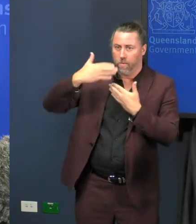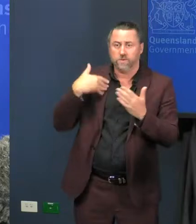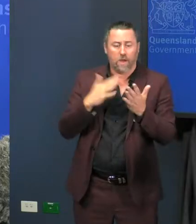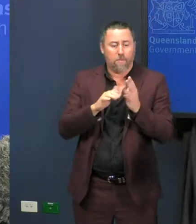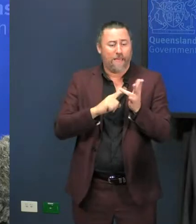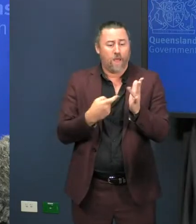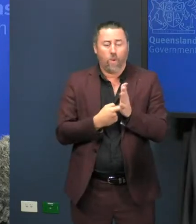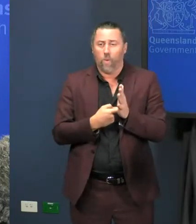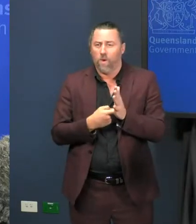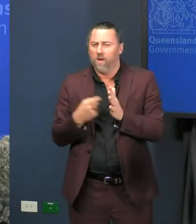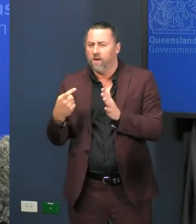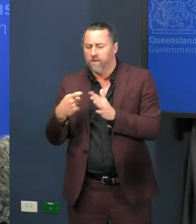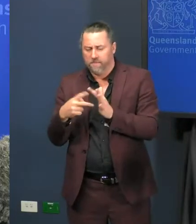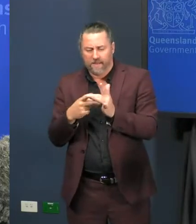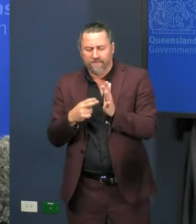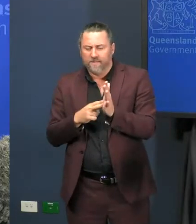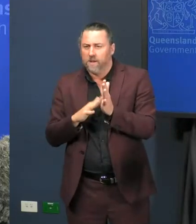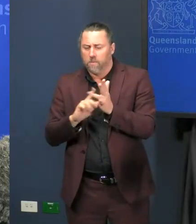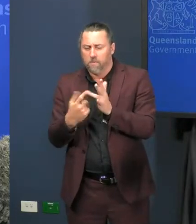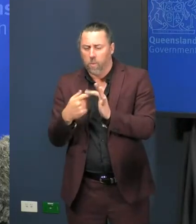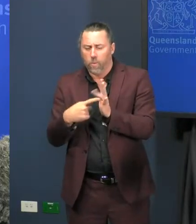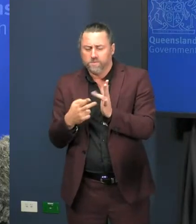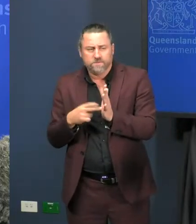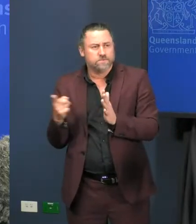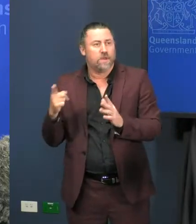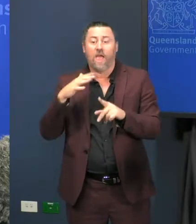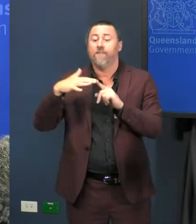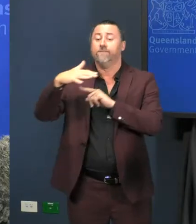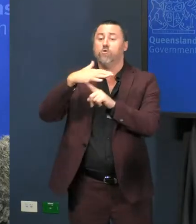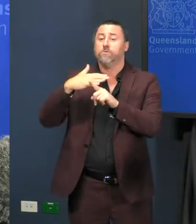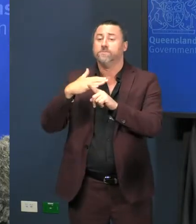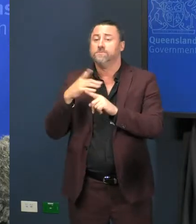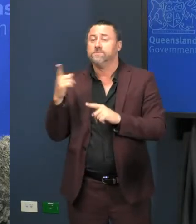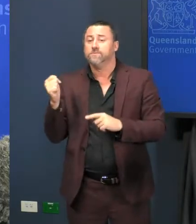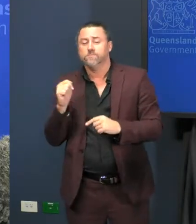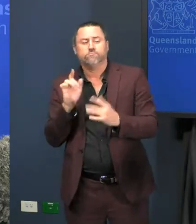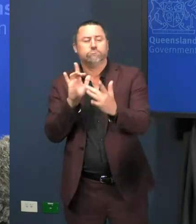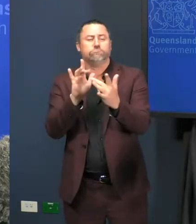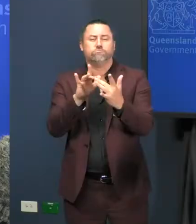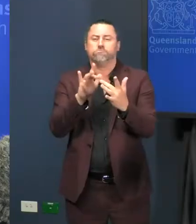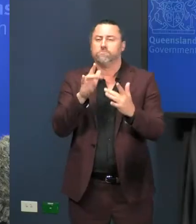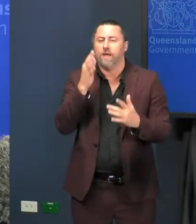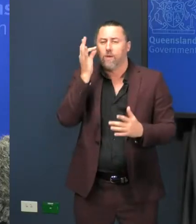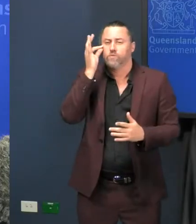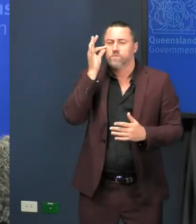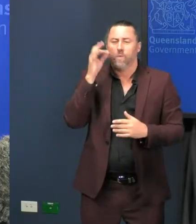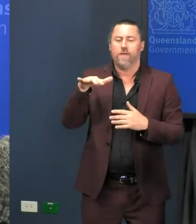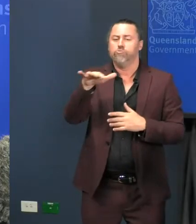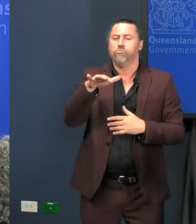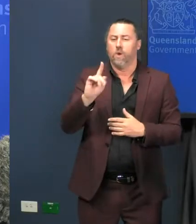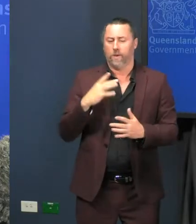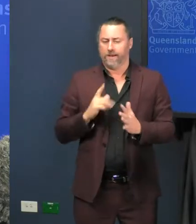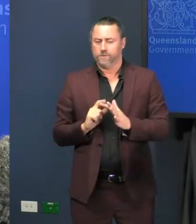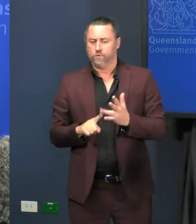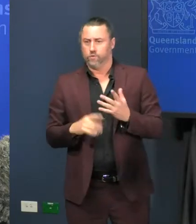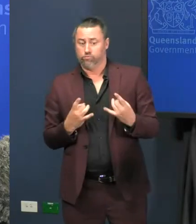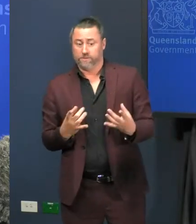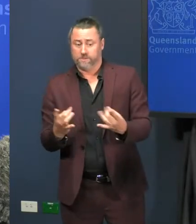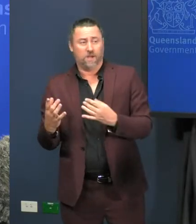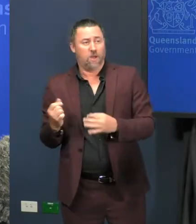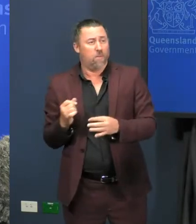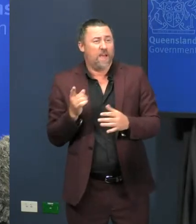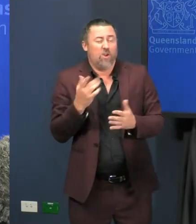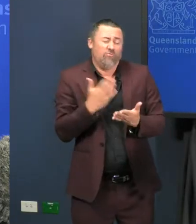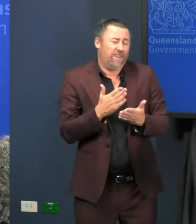member, Kendall Morton, the Environment Minister has been speaking with the CEO of the Council about what that looks like. In the meantime, we're just asking people to